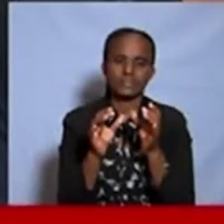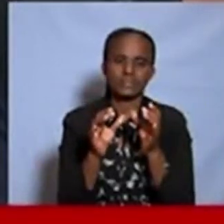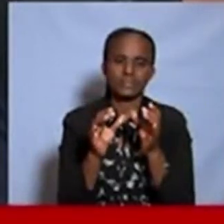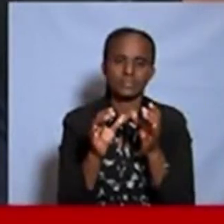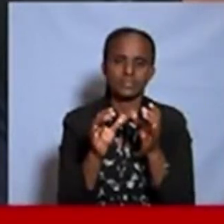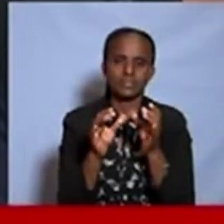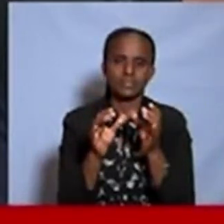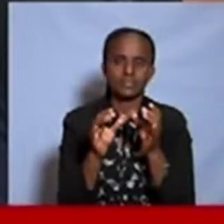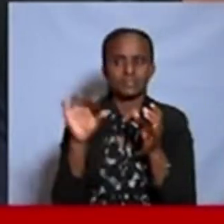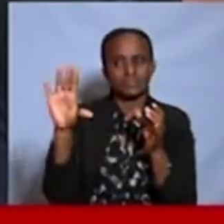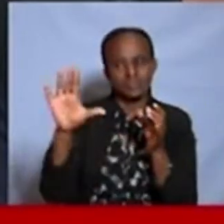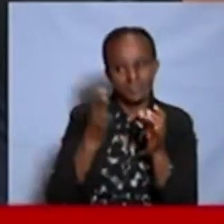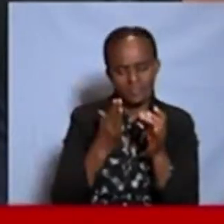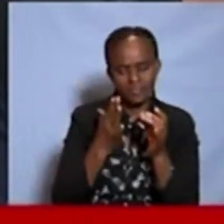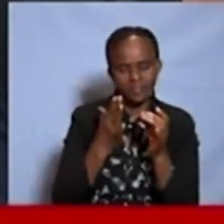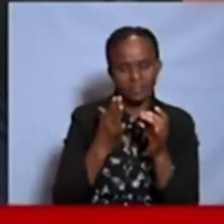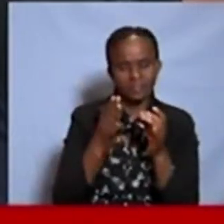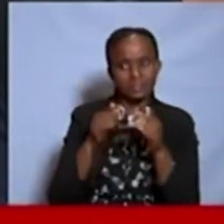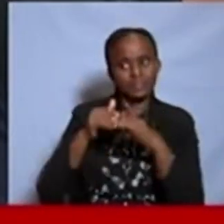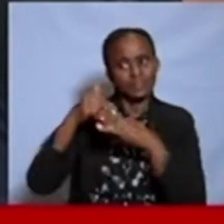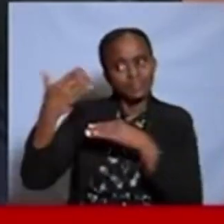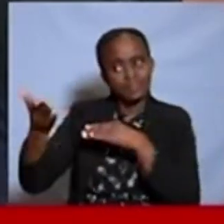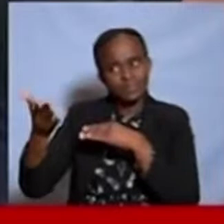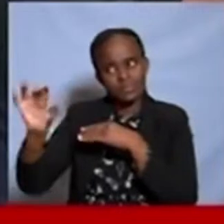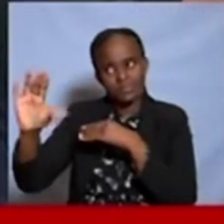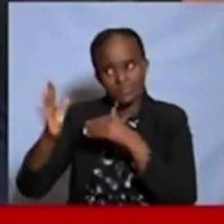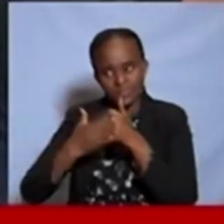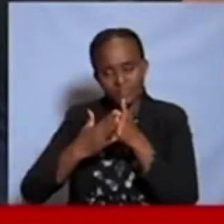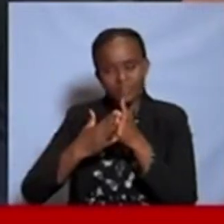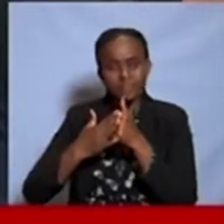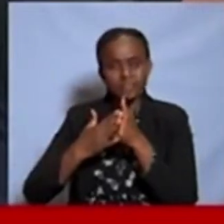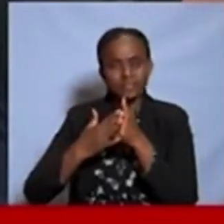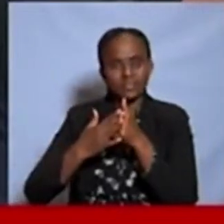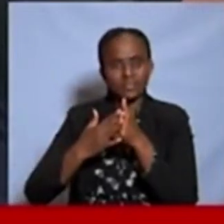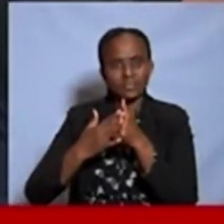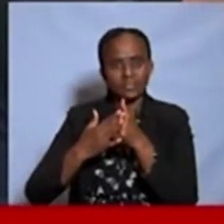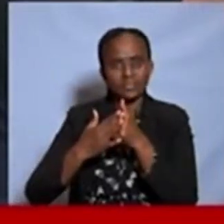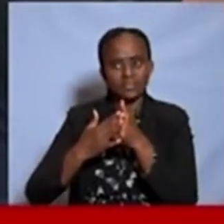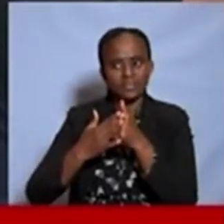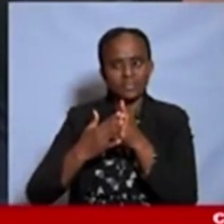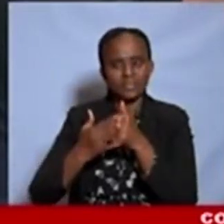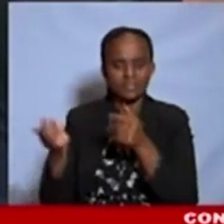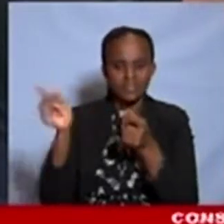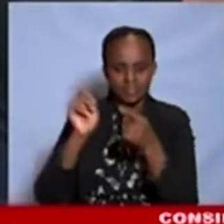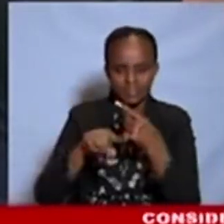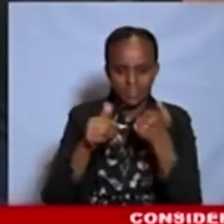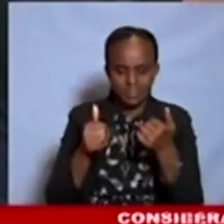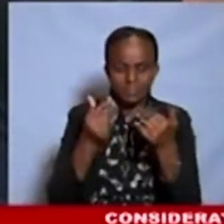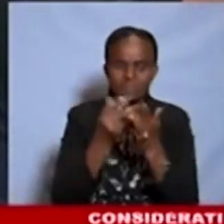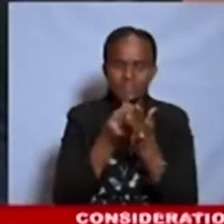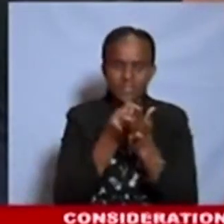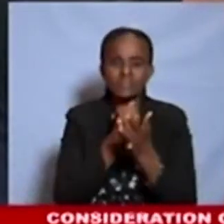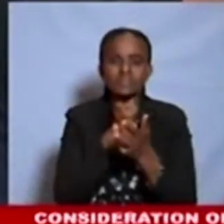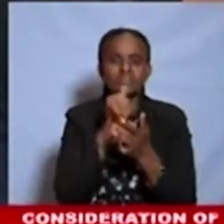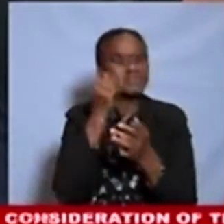And when he came back, he was away. When he came back, up to now, that man is not